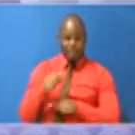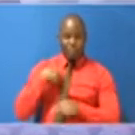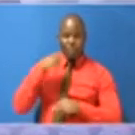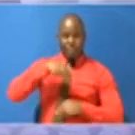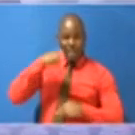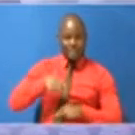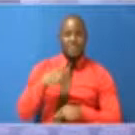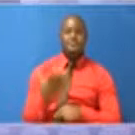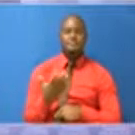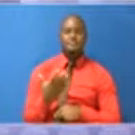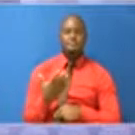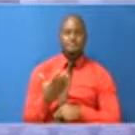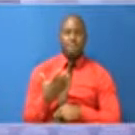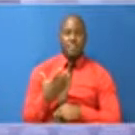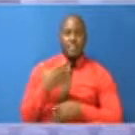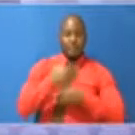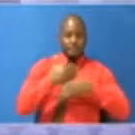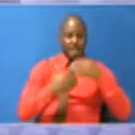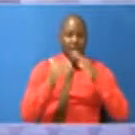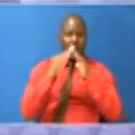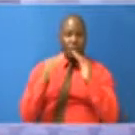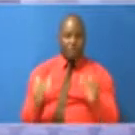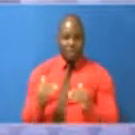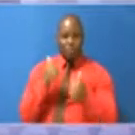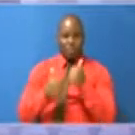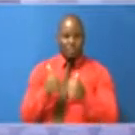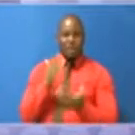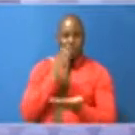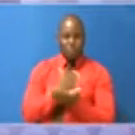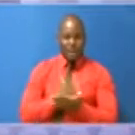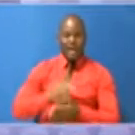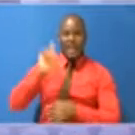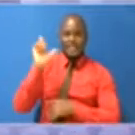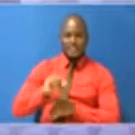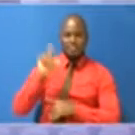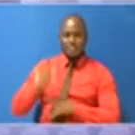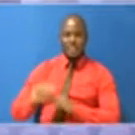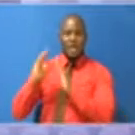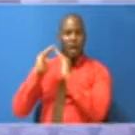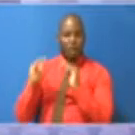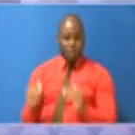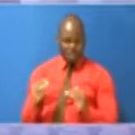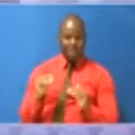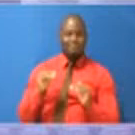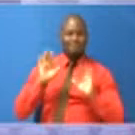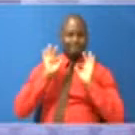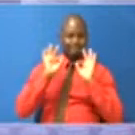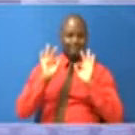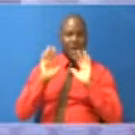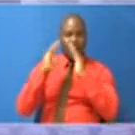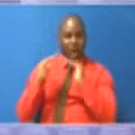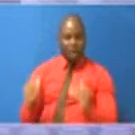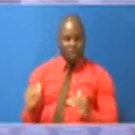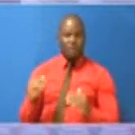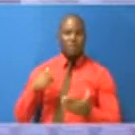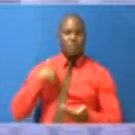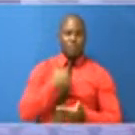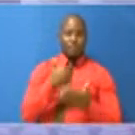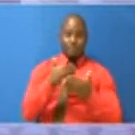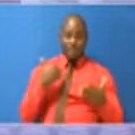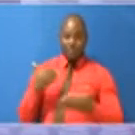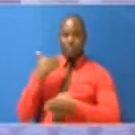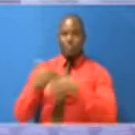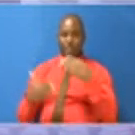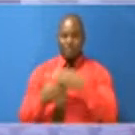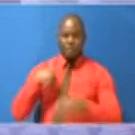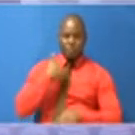we must build housing that is truly affordable housing decent housing and we before we